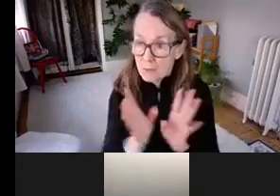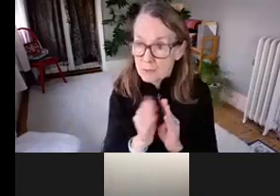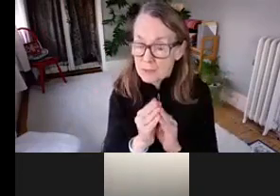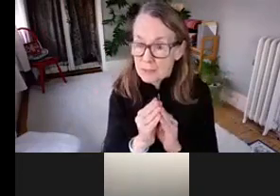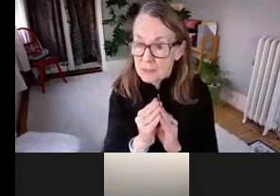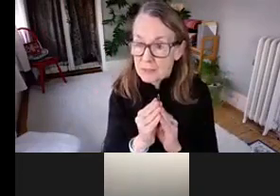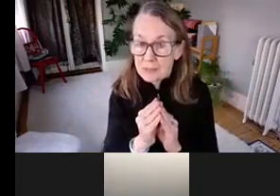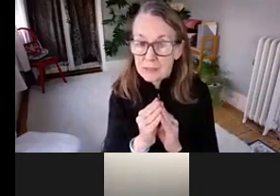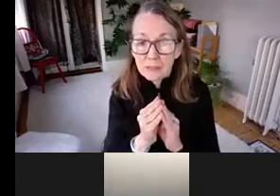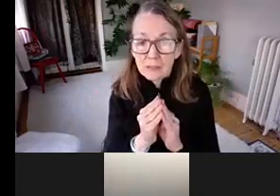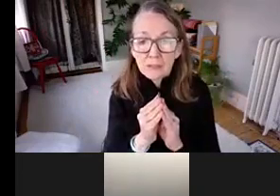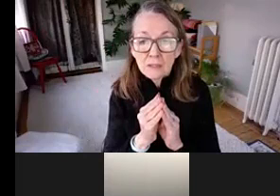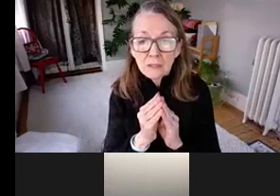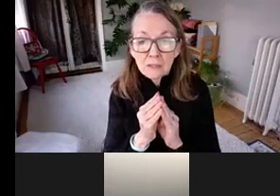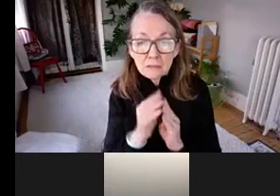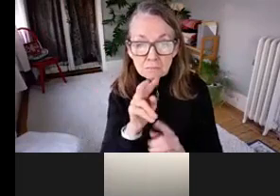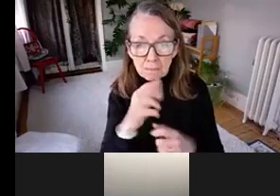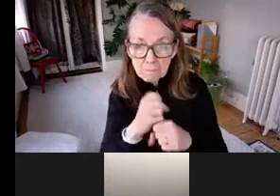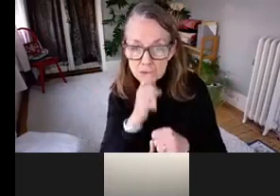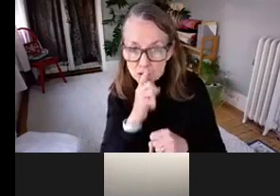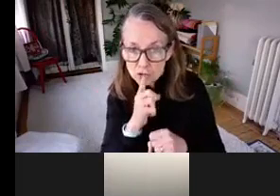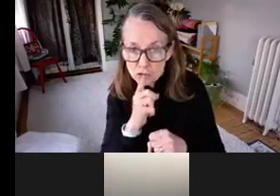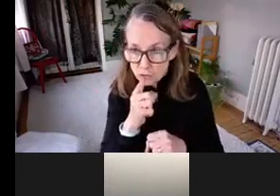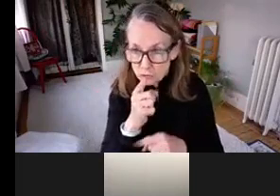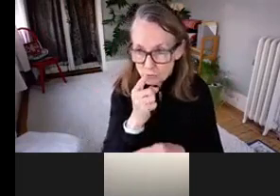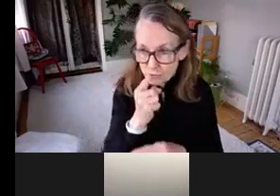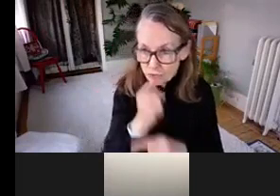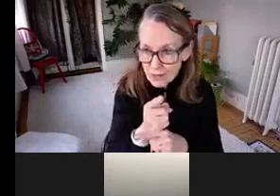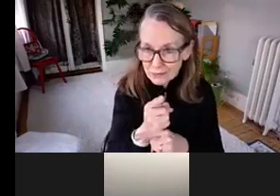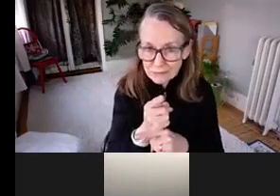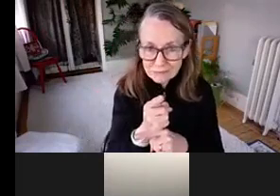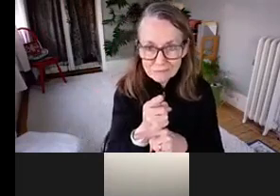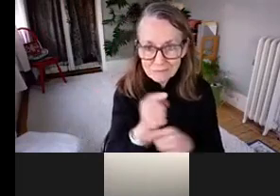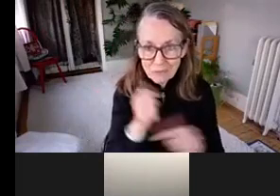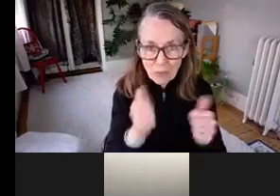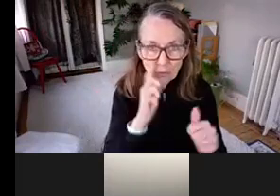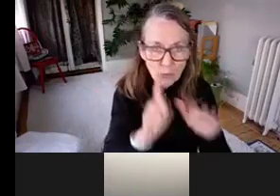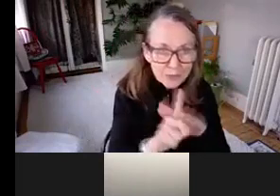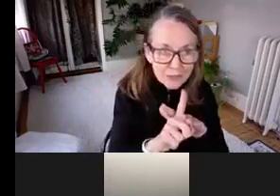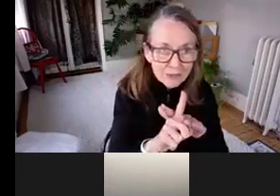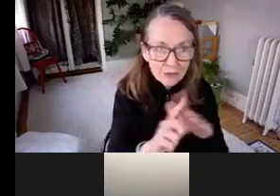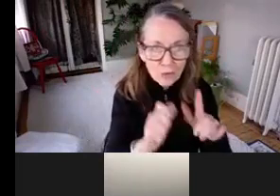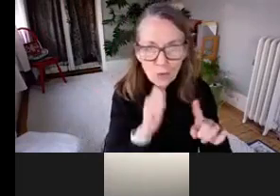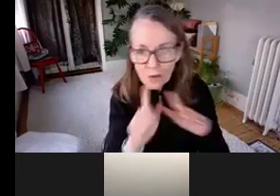we can just check to make sure I have you in the right bucket of whether you attended or did not attend.